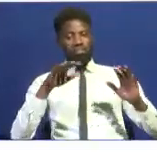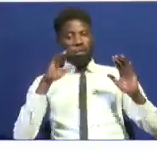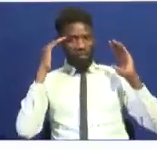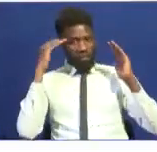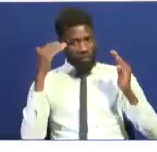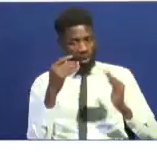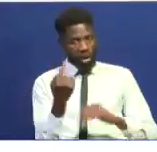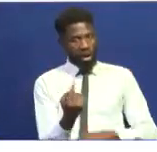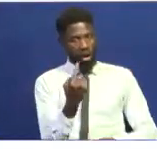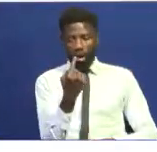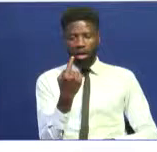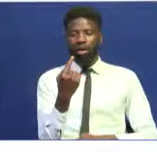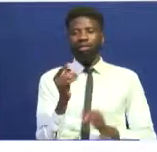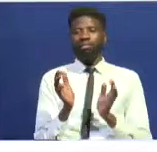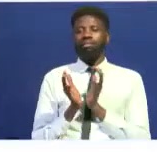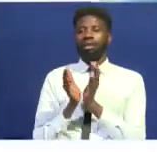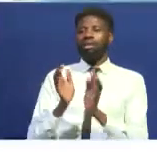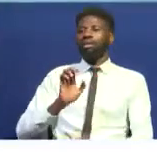African market,